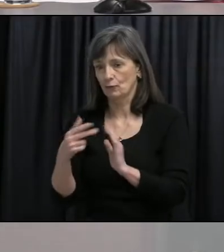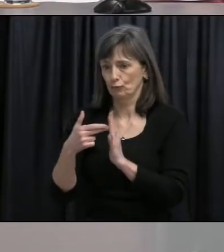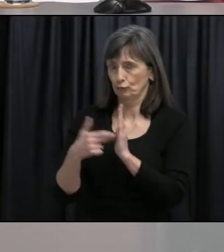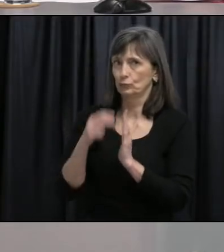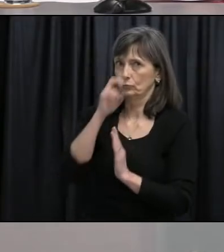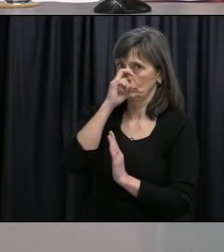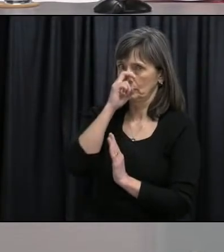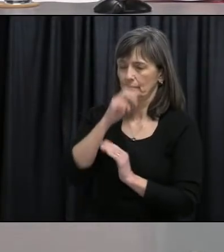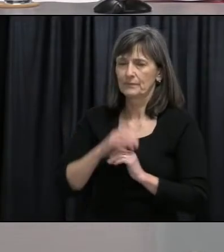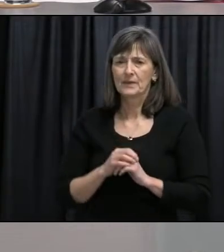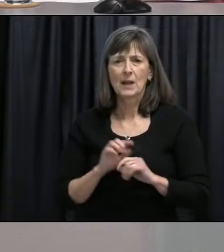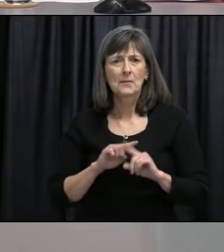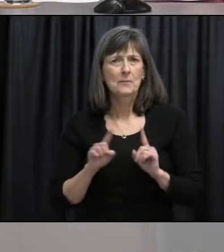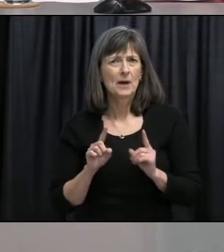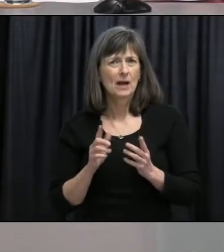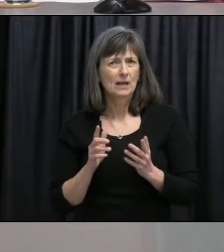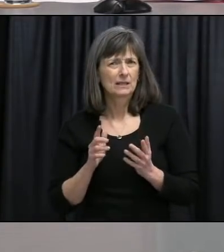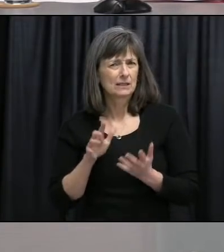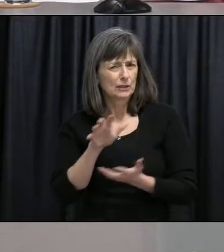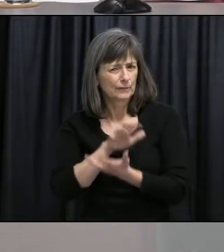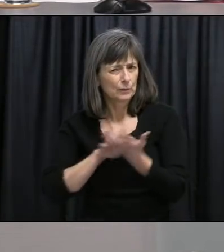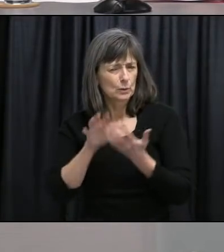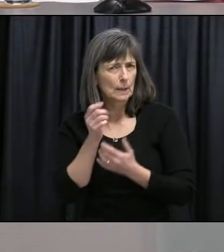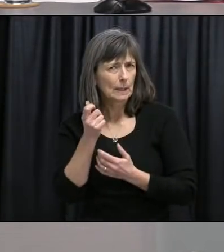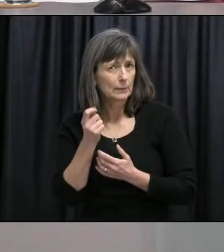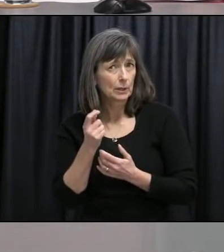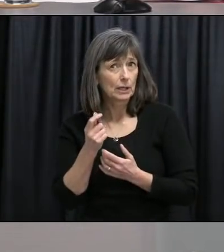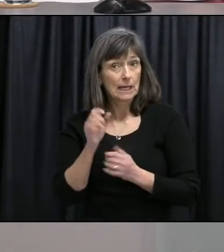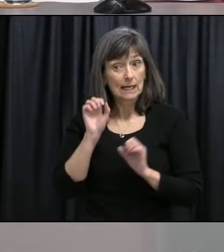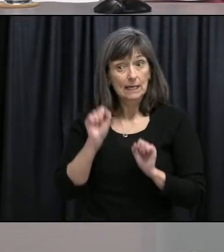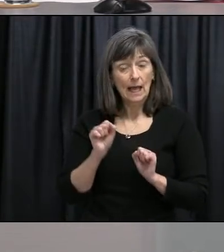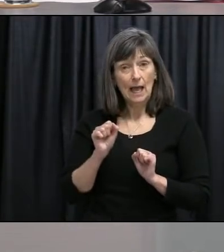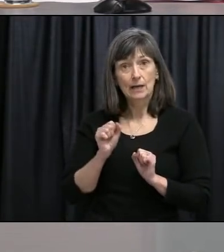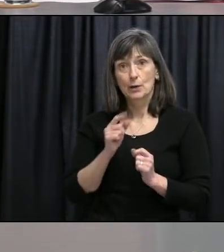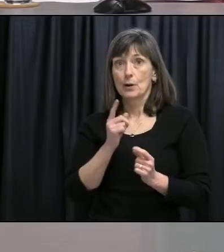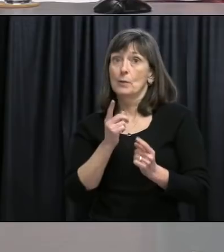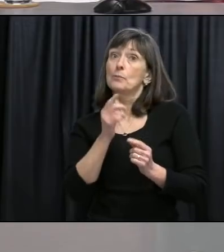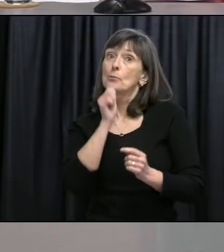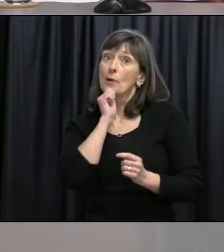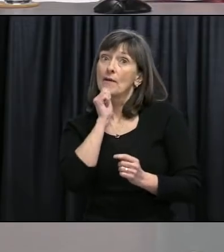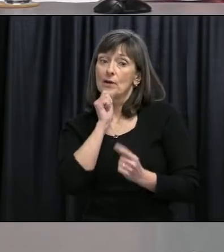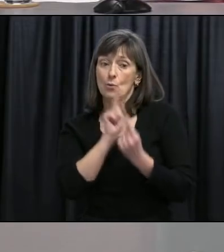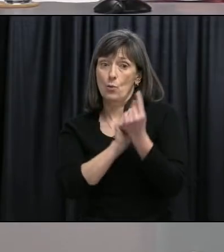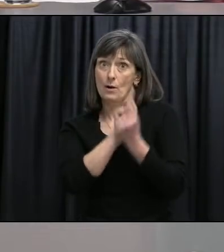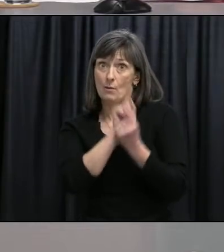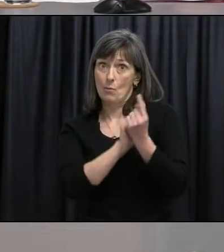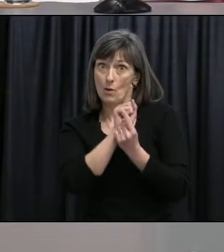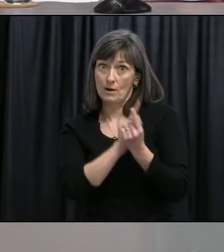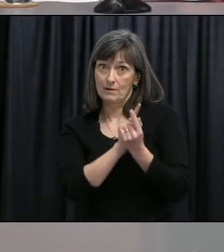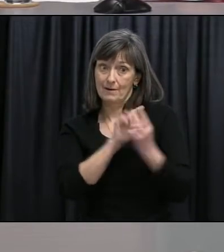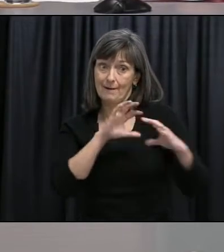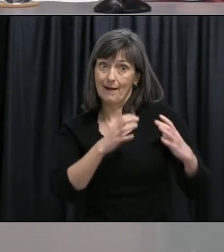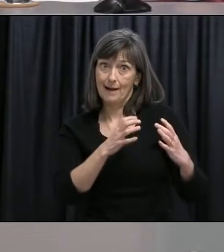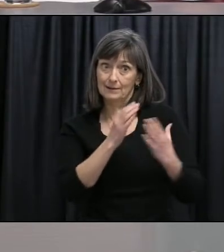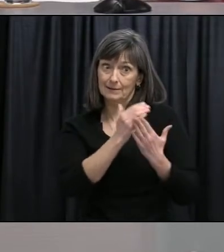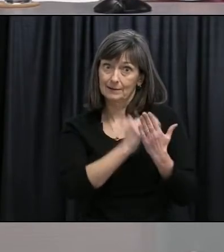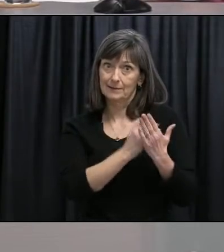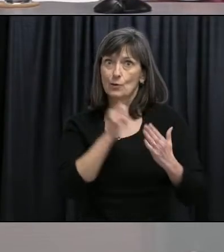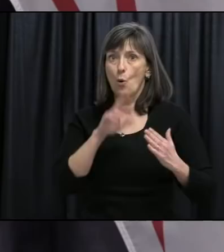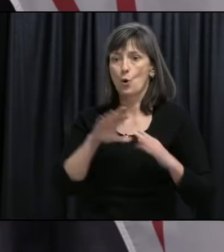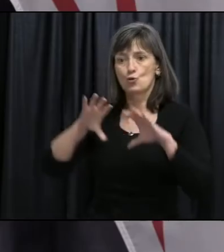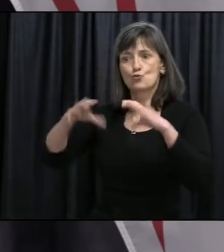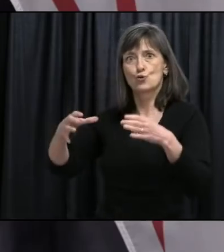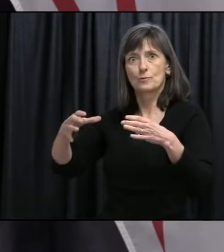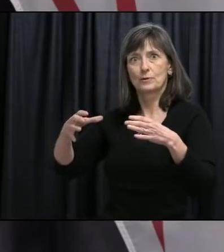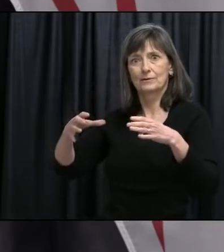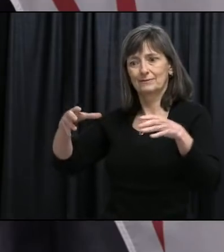if group classes are permitted, or is it only for private or individual household bubbles? Yes, so what